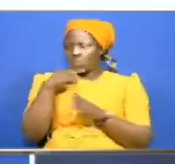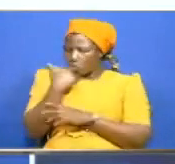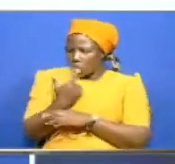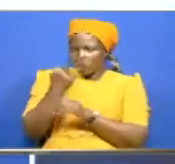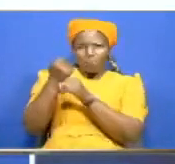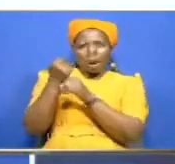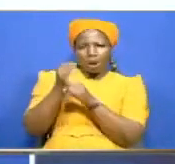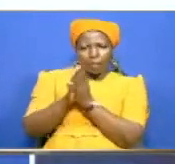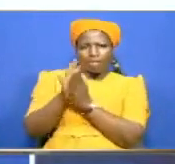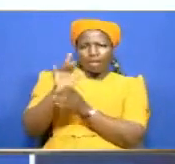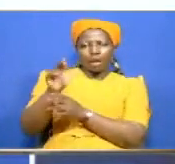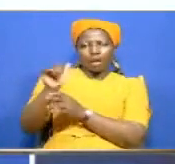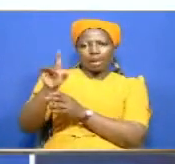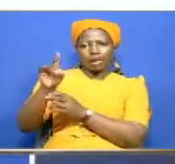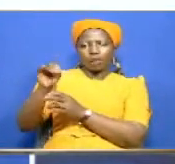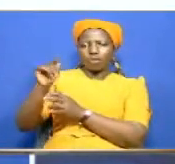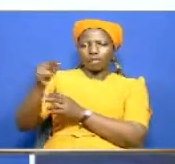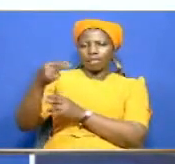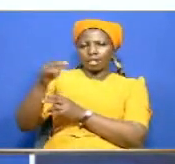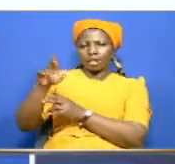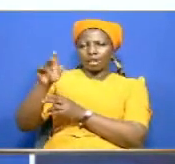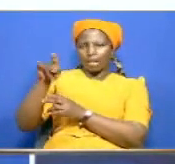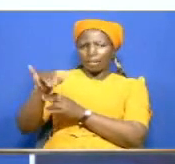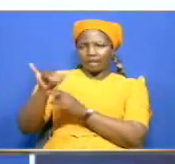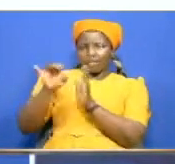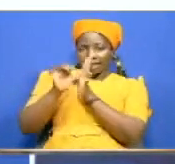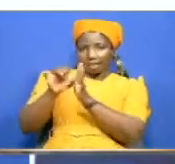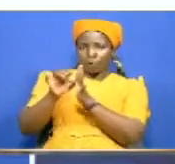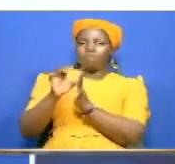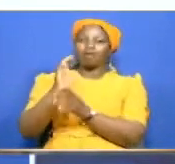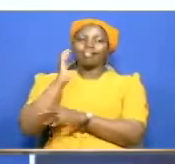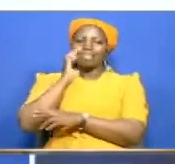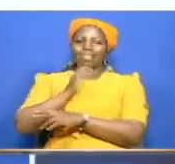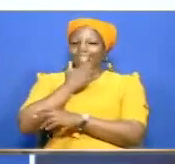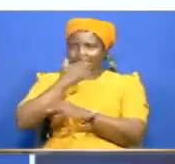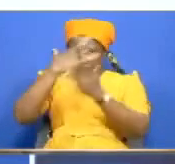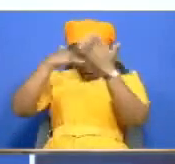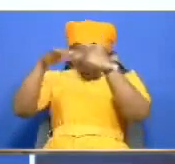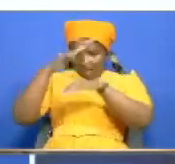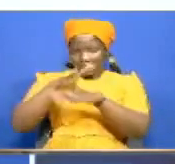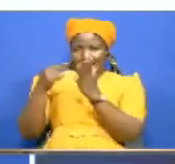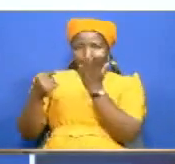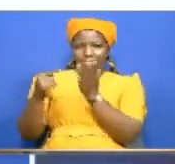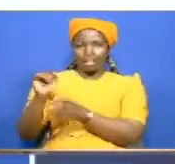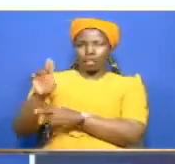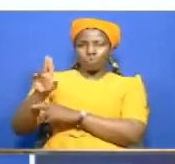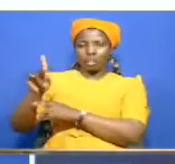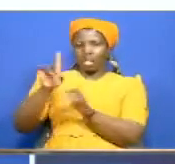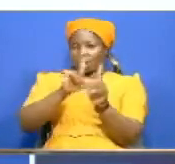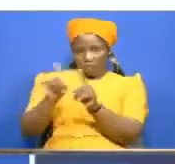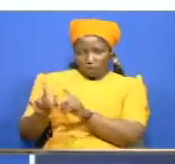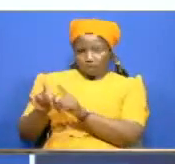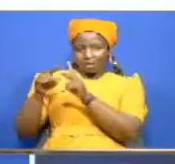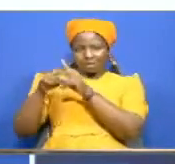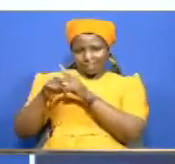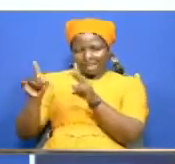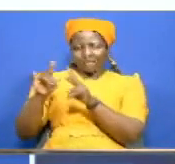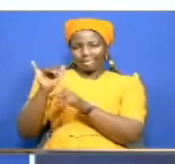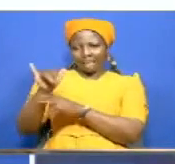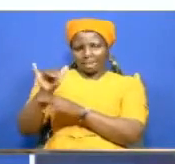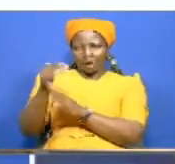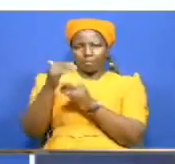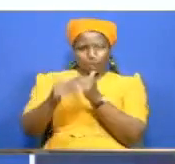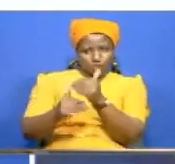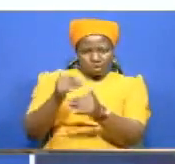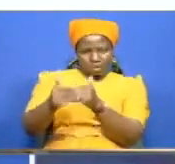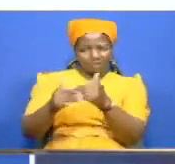Jomo Kenyatta University, and the technical university is almost starting a program in training what we call medical physicists. So